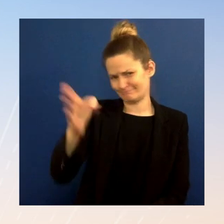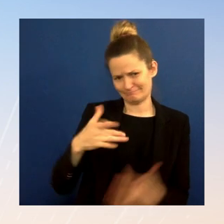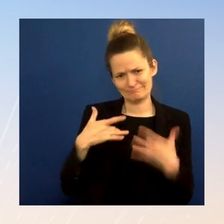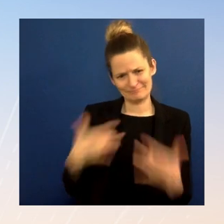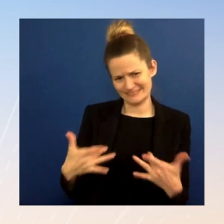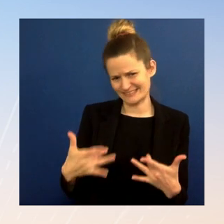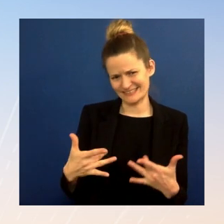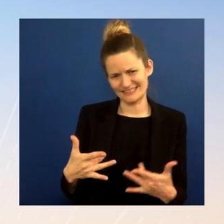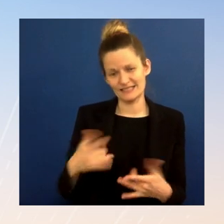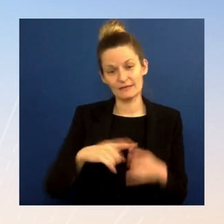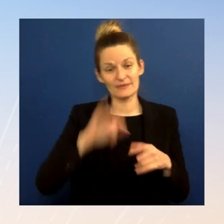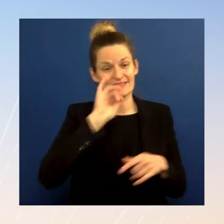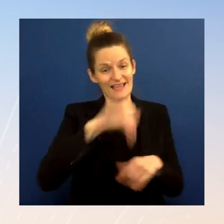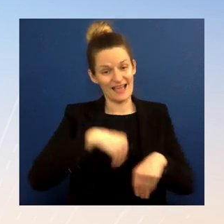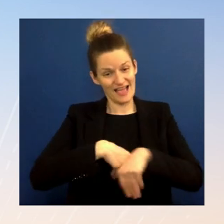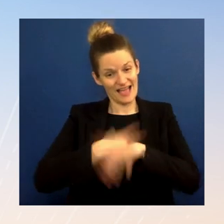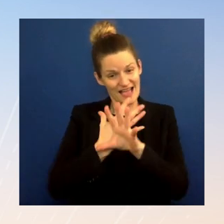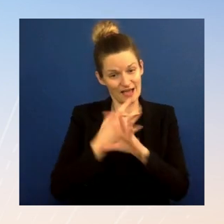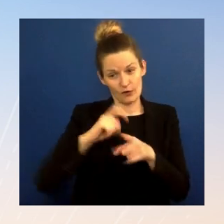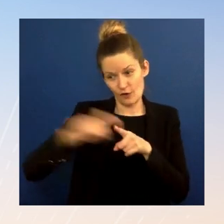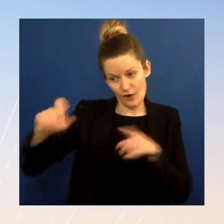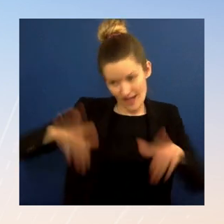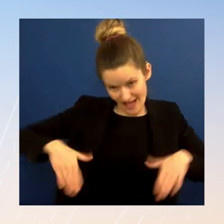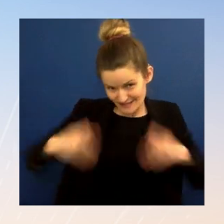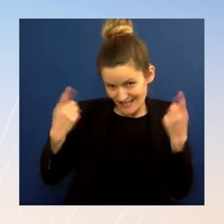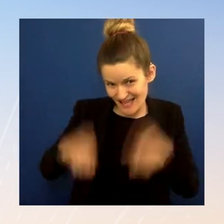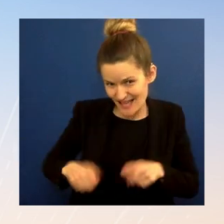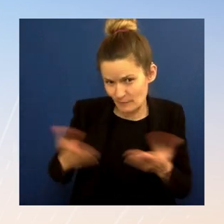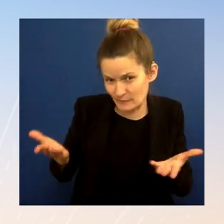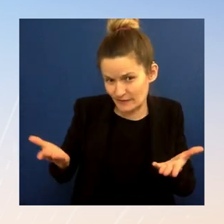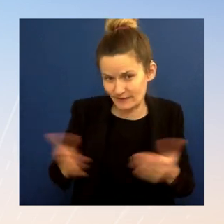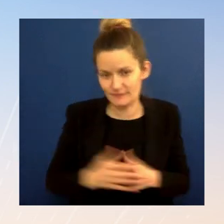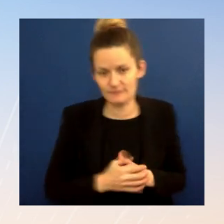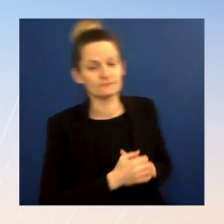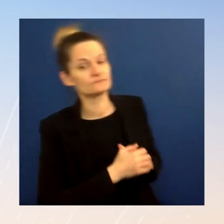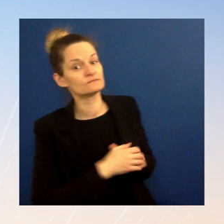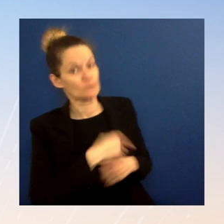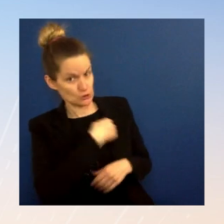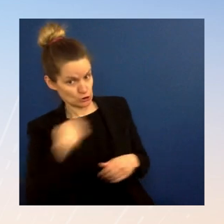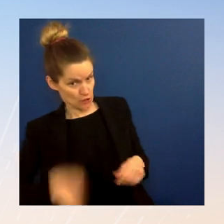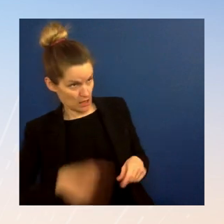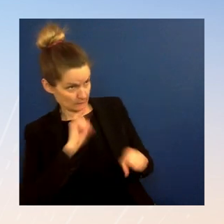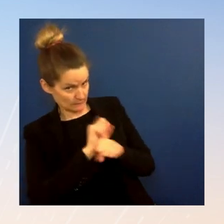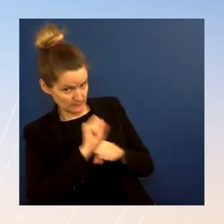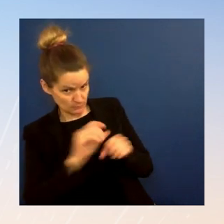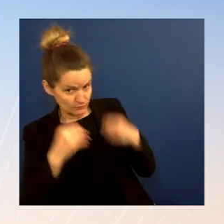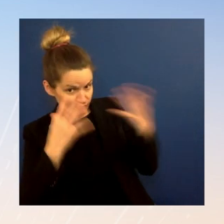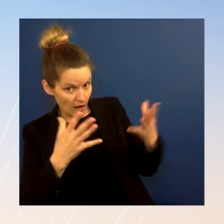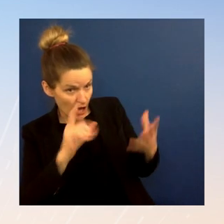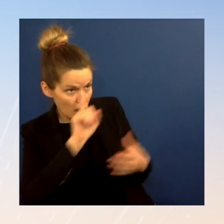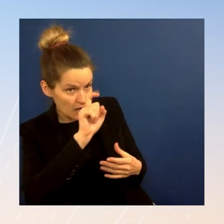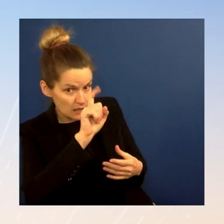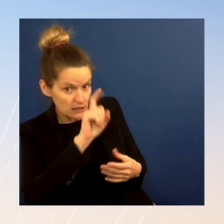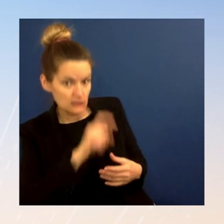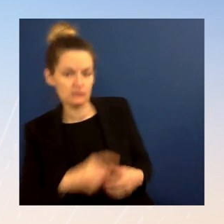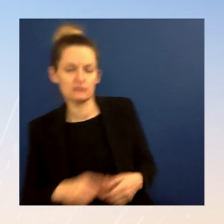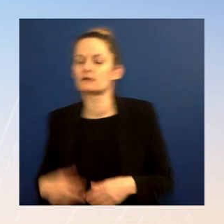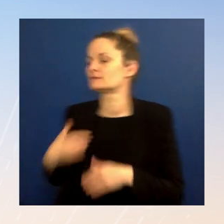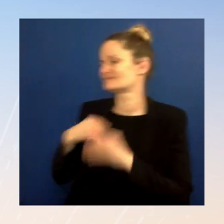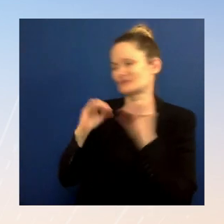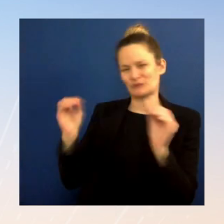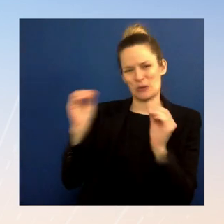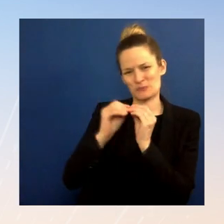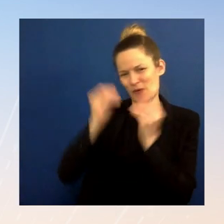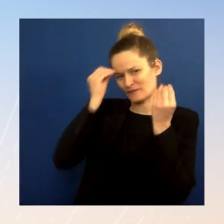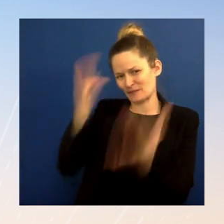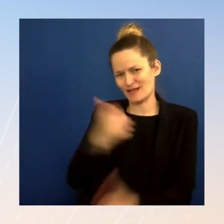about providing Russia? I don't have any assessment of that from here. And what do you make of the Putin comments basically calling for a